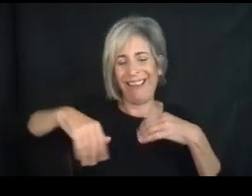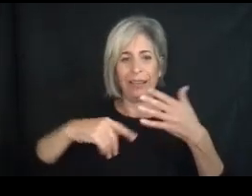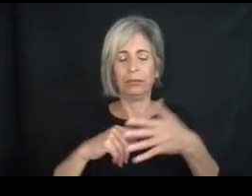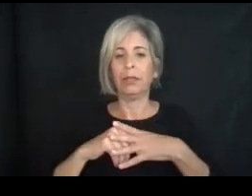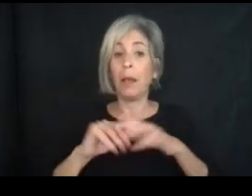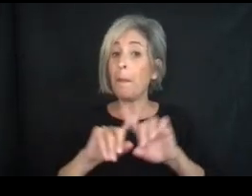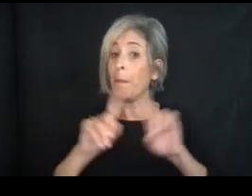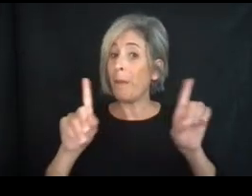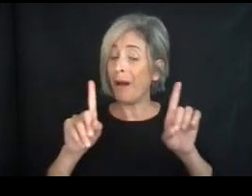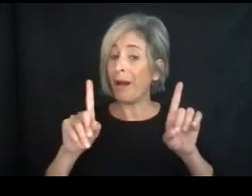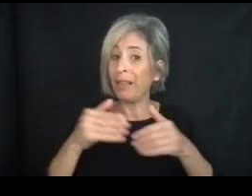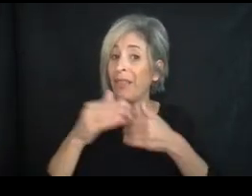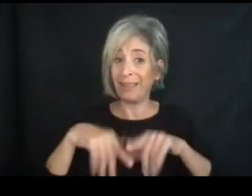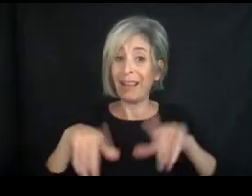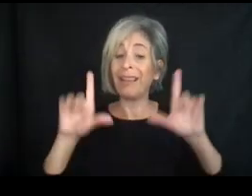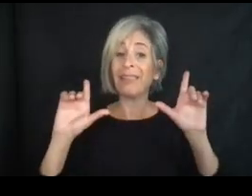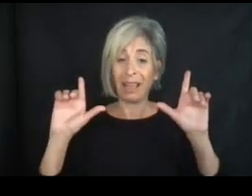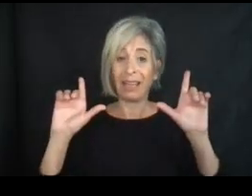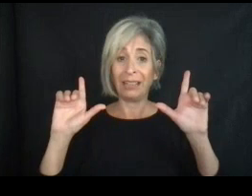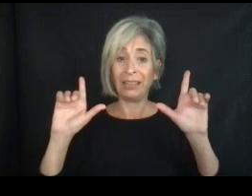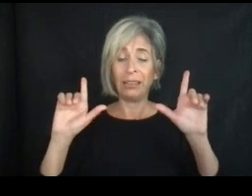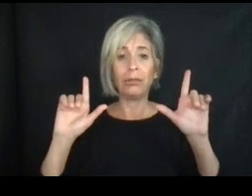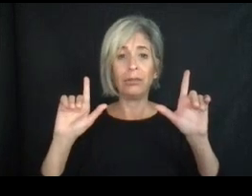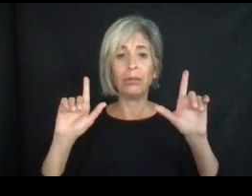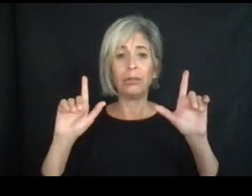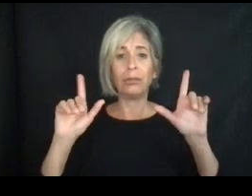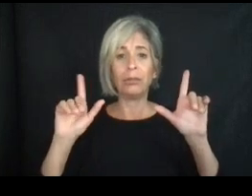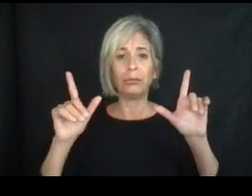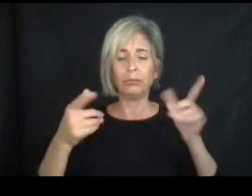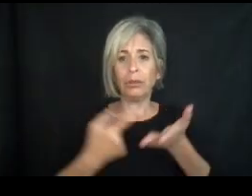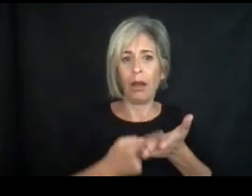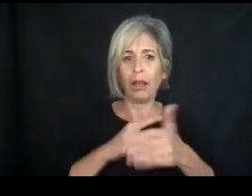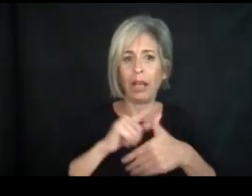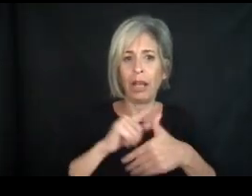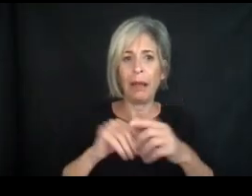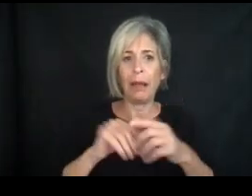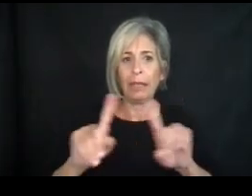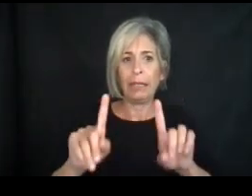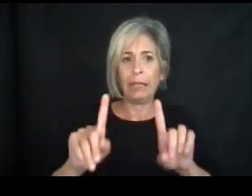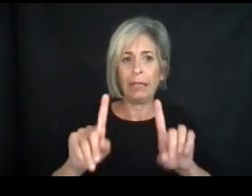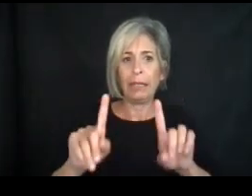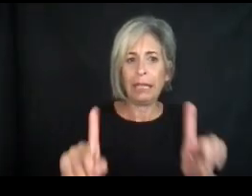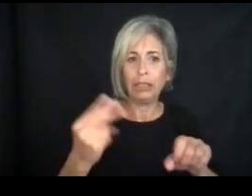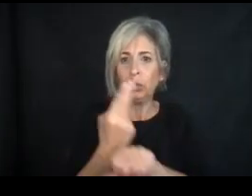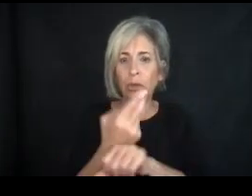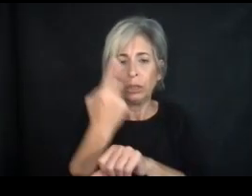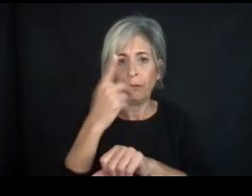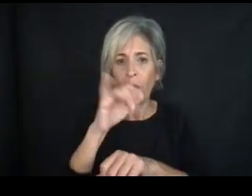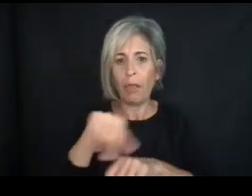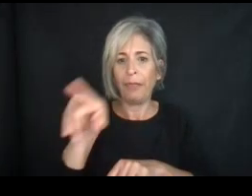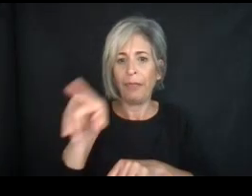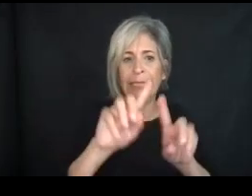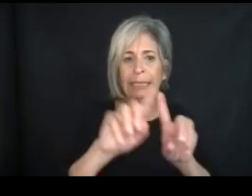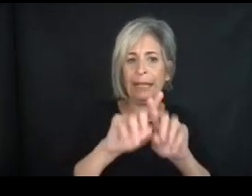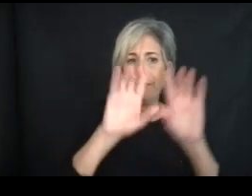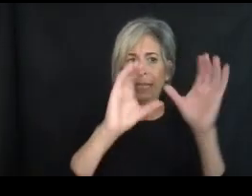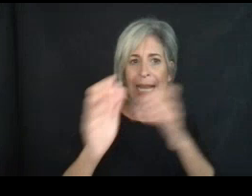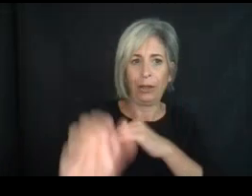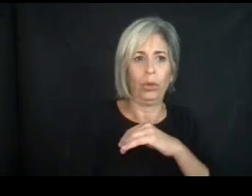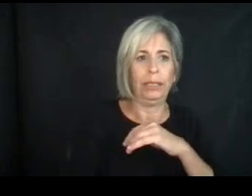But in the next slide, we're going to talk about the different eligible uses for these different